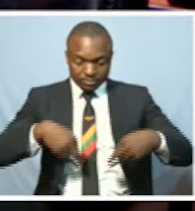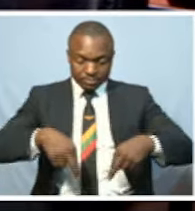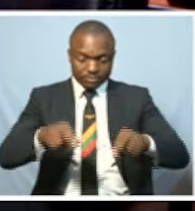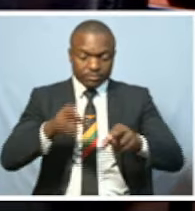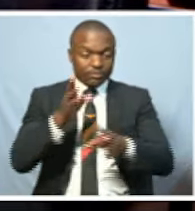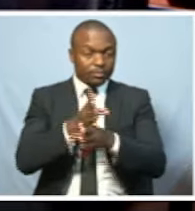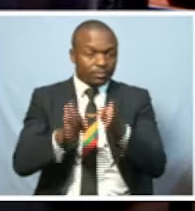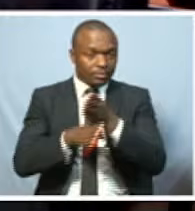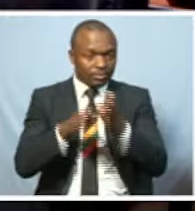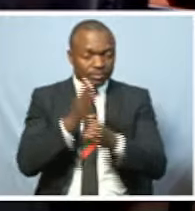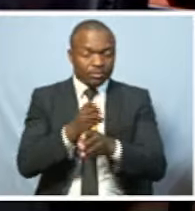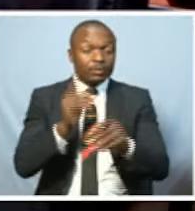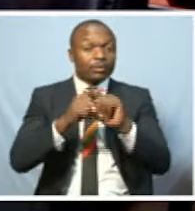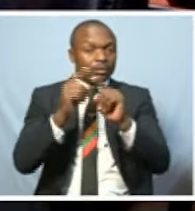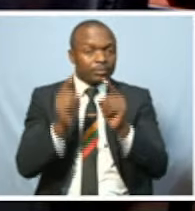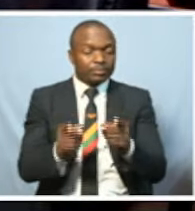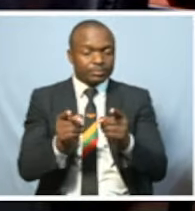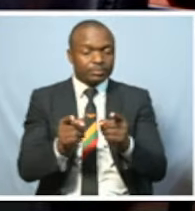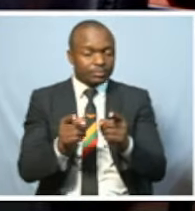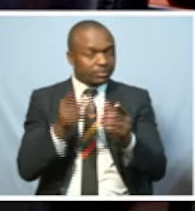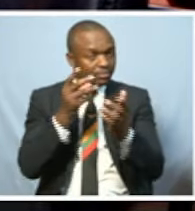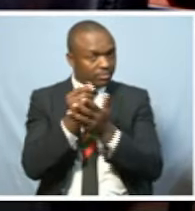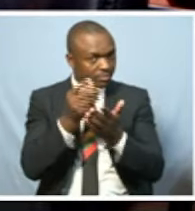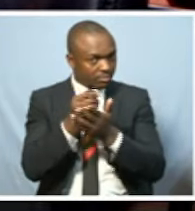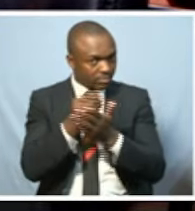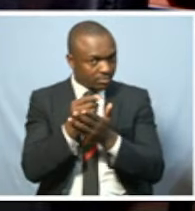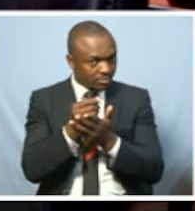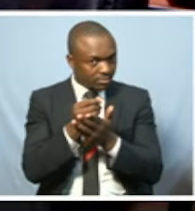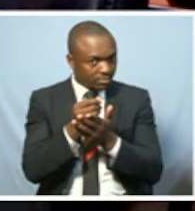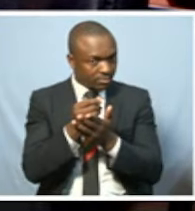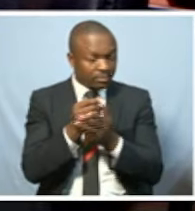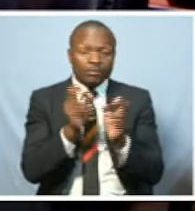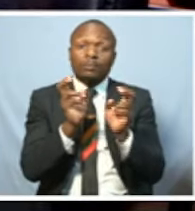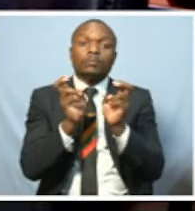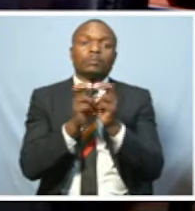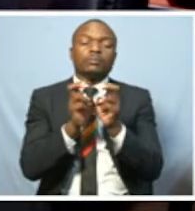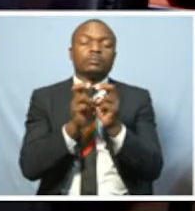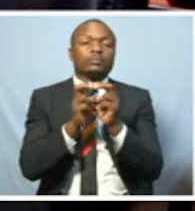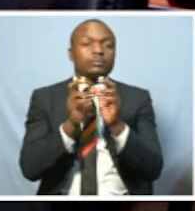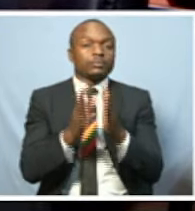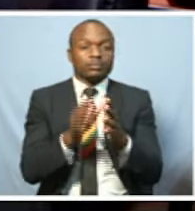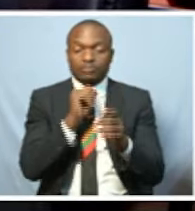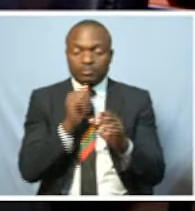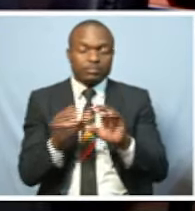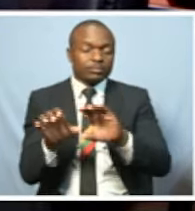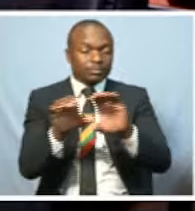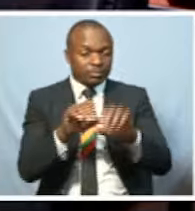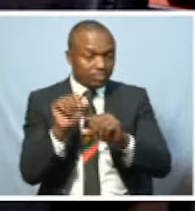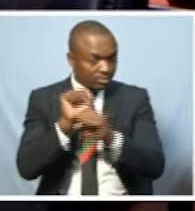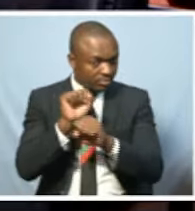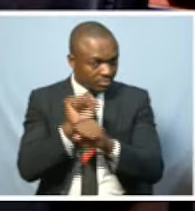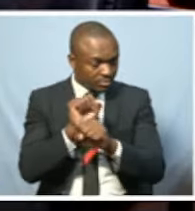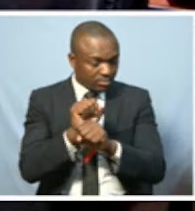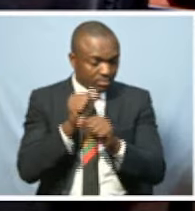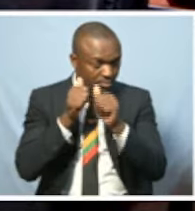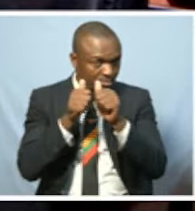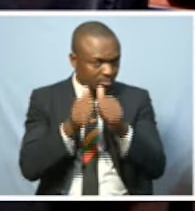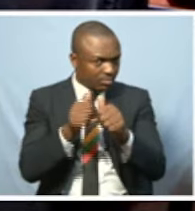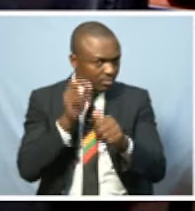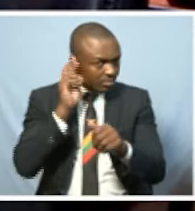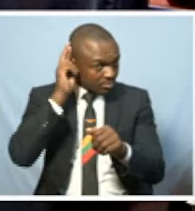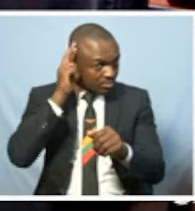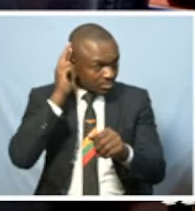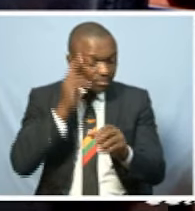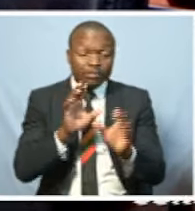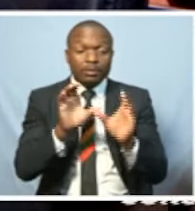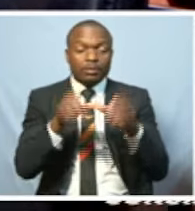and eventually funds, the contractor could not do the works and so on, based on the reasons that the council